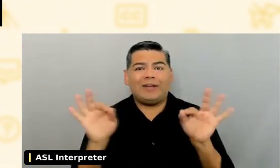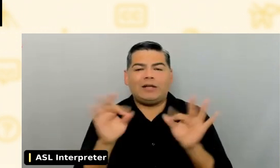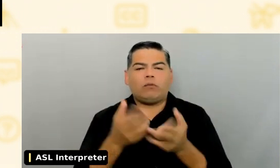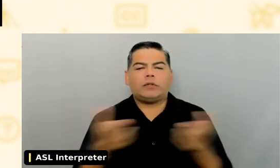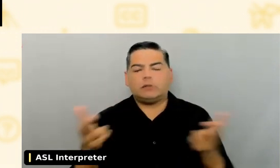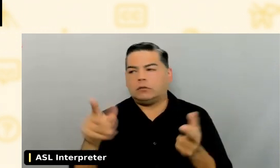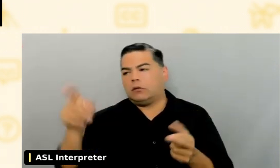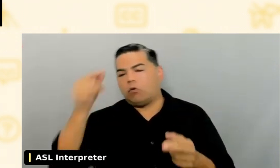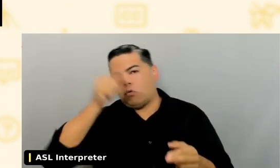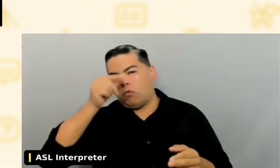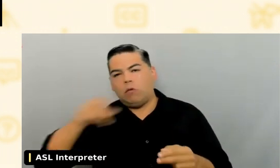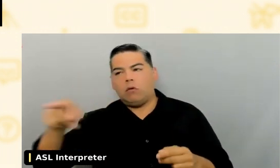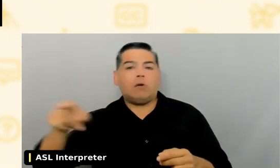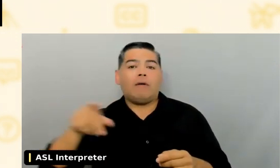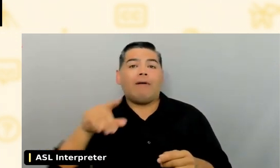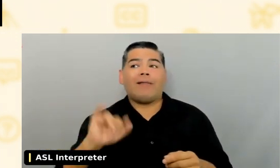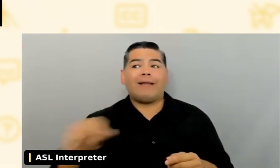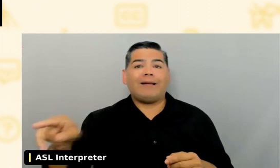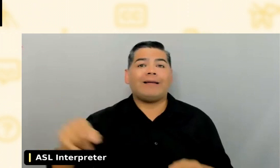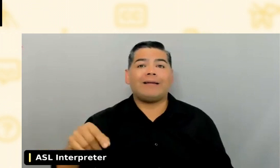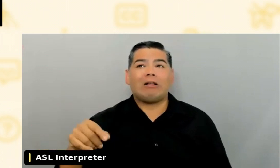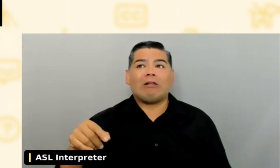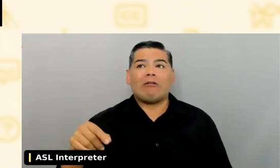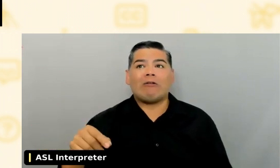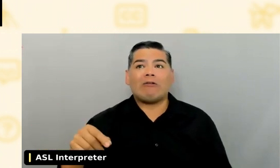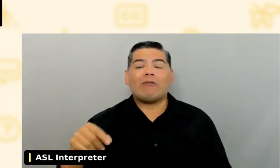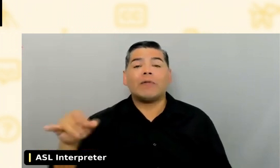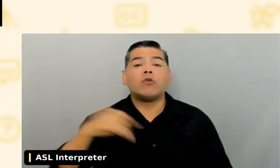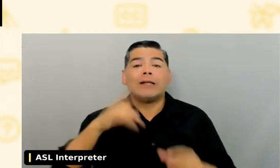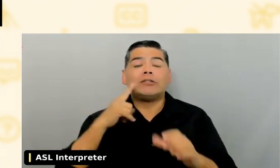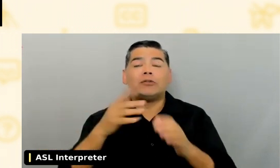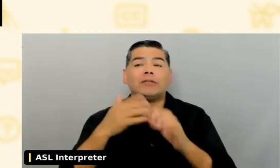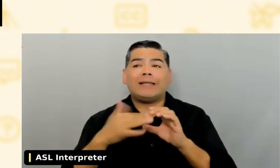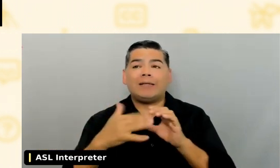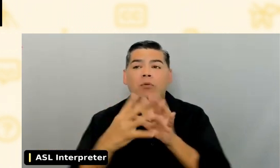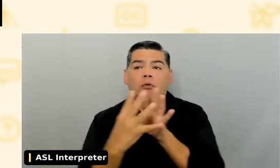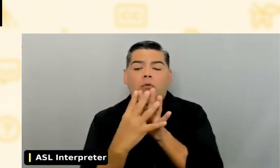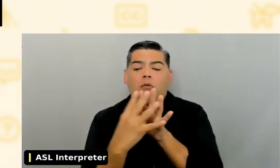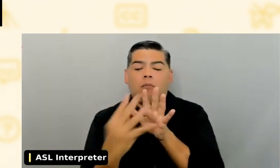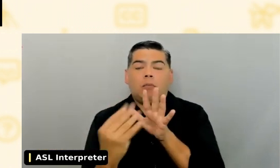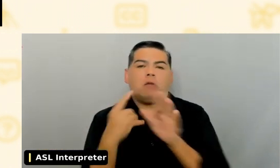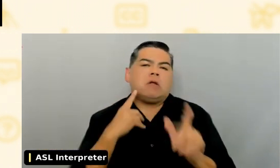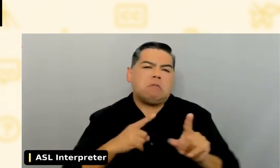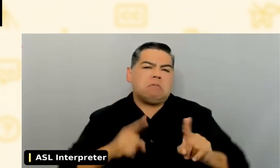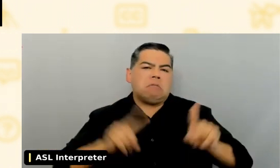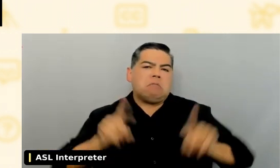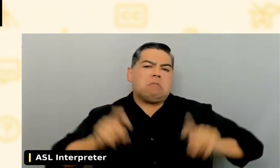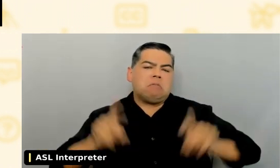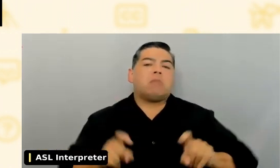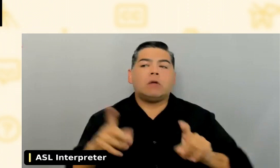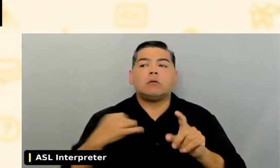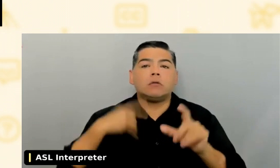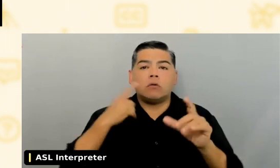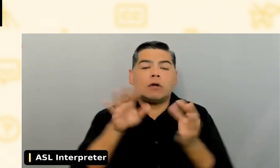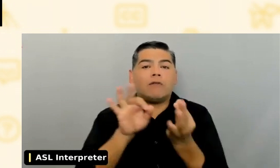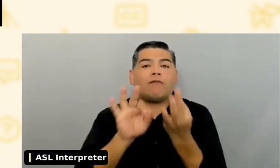Google, and you can use any of that. Just feed the email copy and run the test, and it will give you a feedback